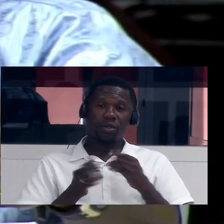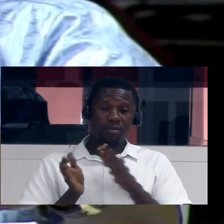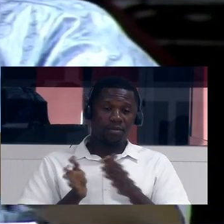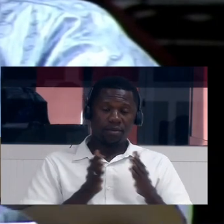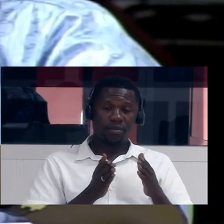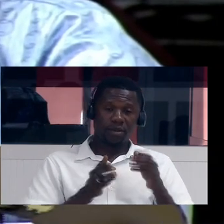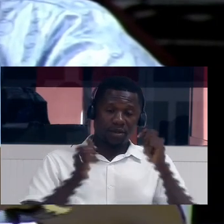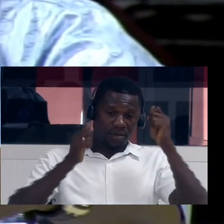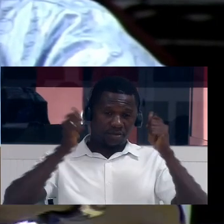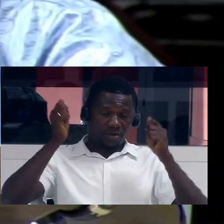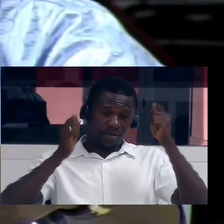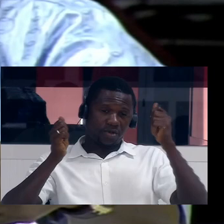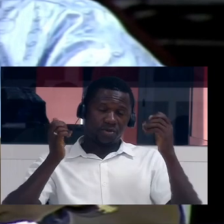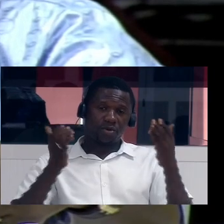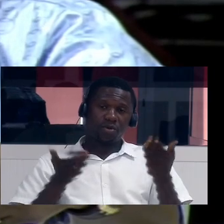demonstration.